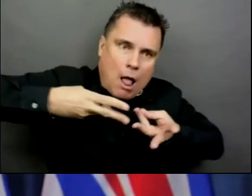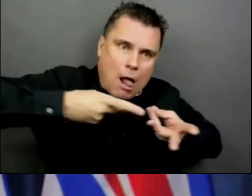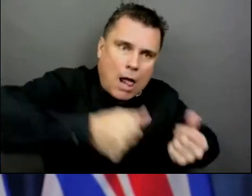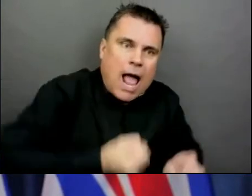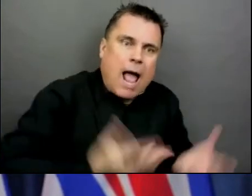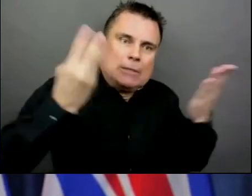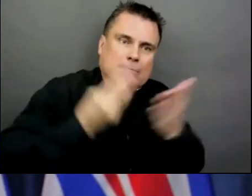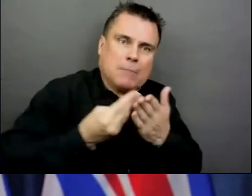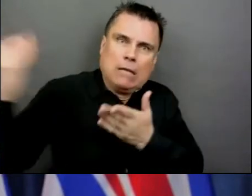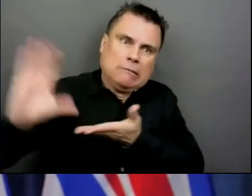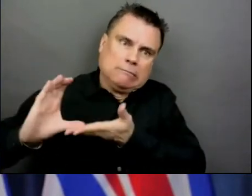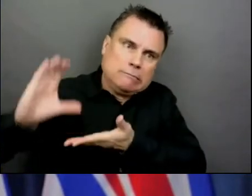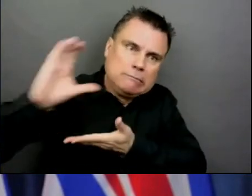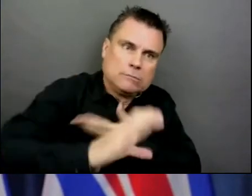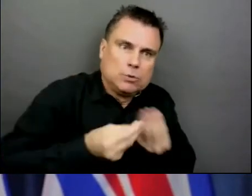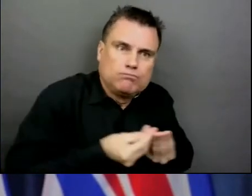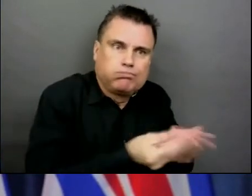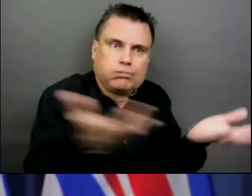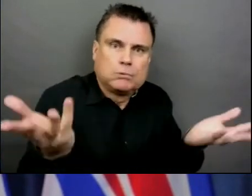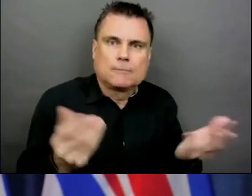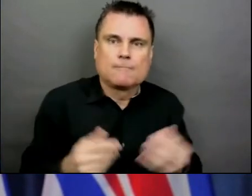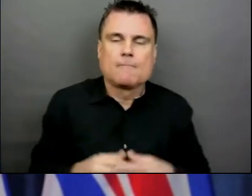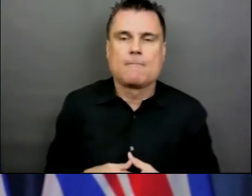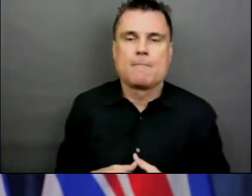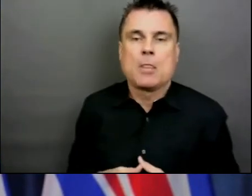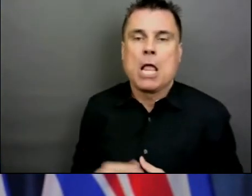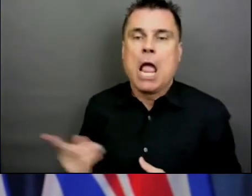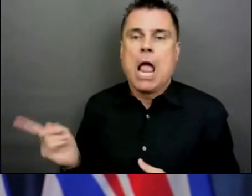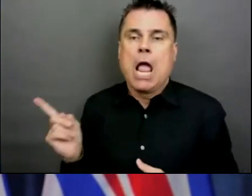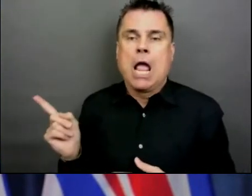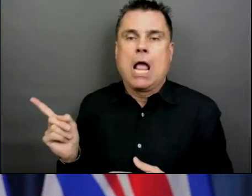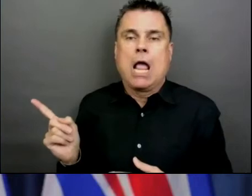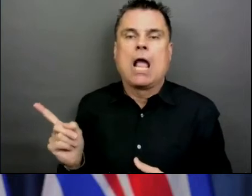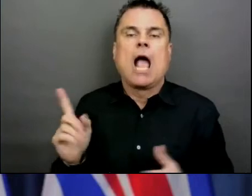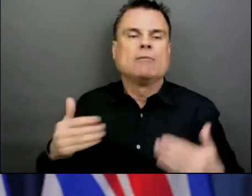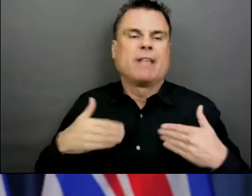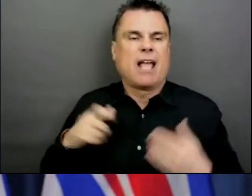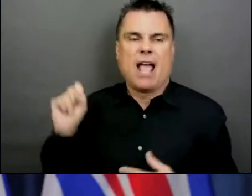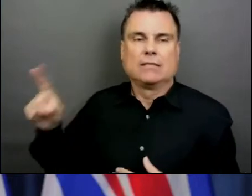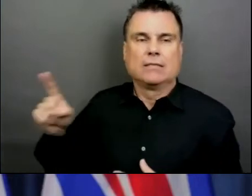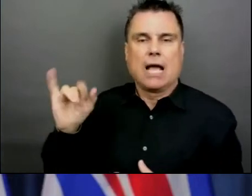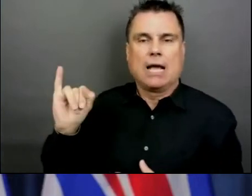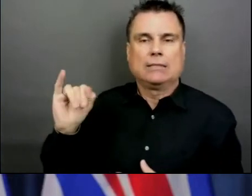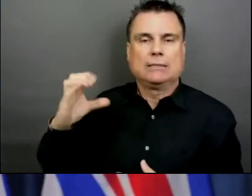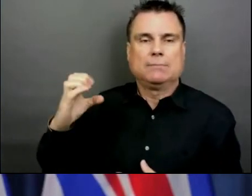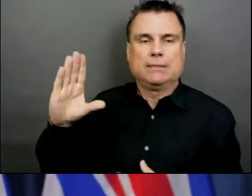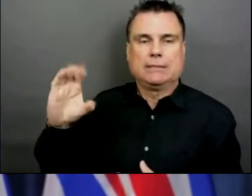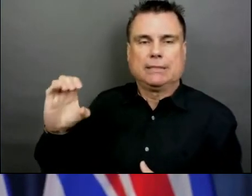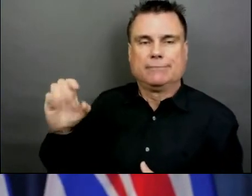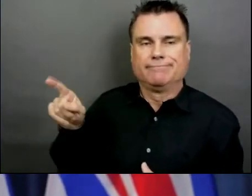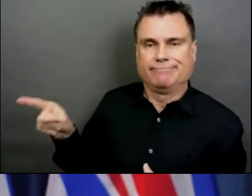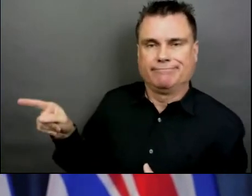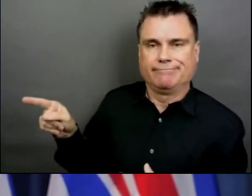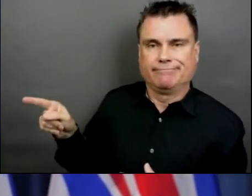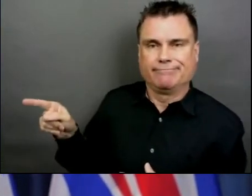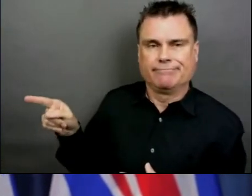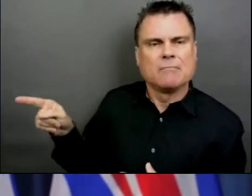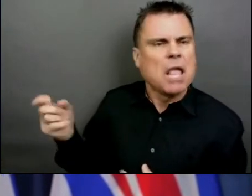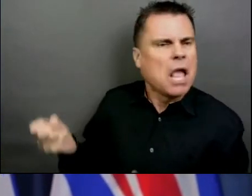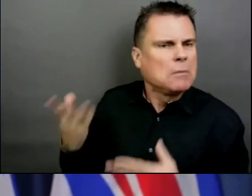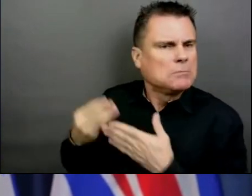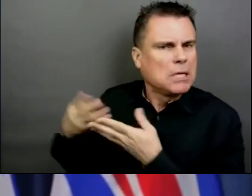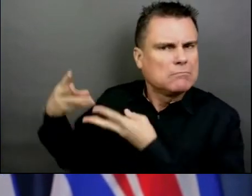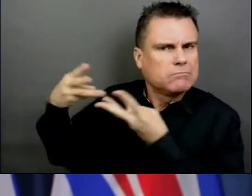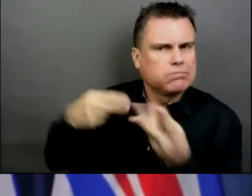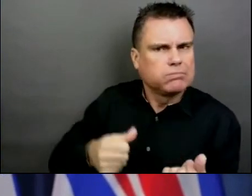Okay. I'll ask our CEO of ICBC to provide that number for you. Nicolas? Sure. I think when